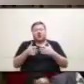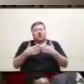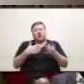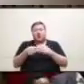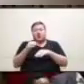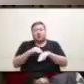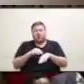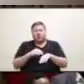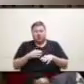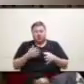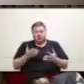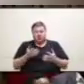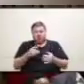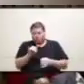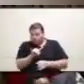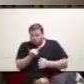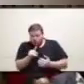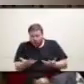Aye.